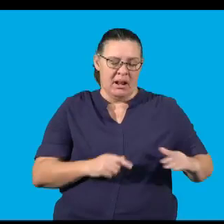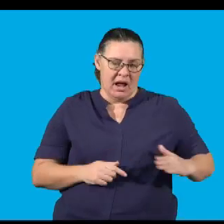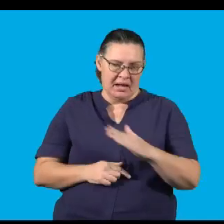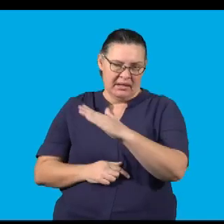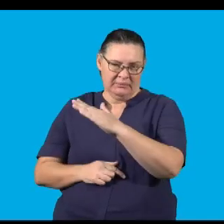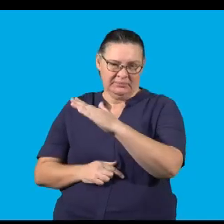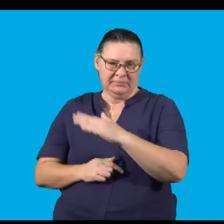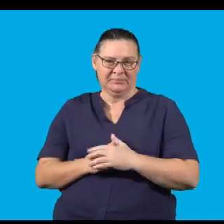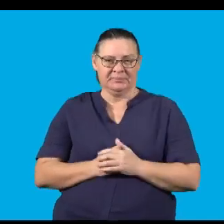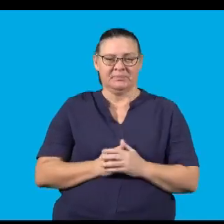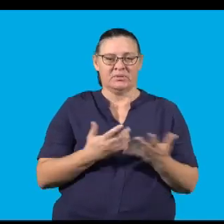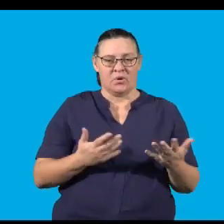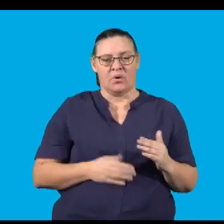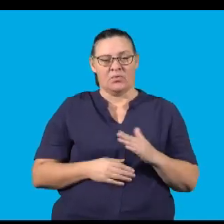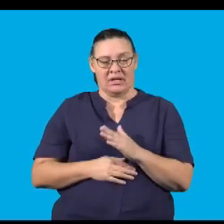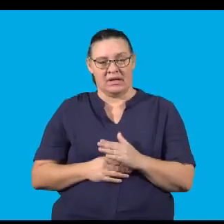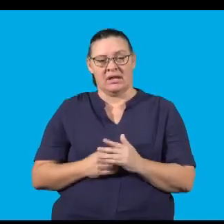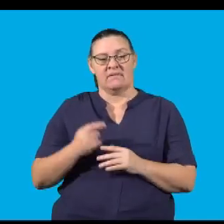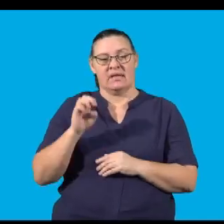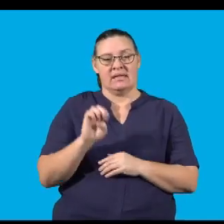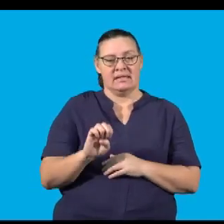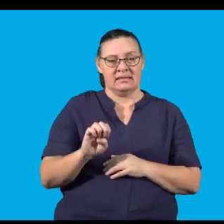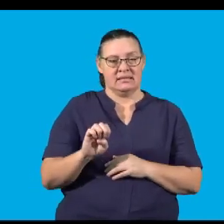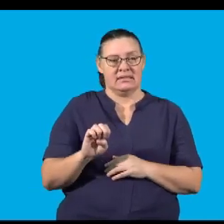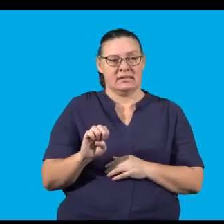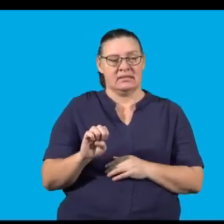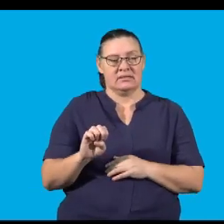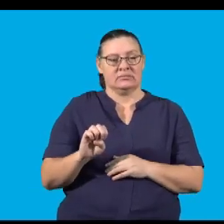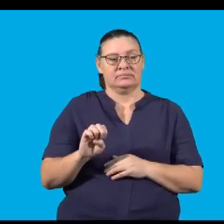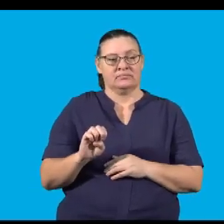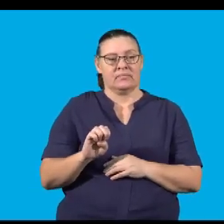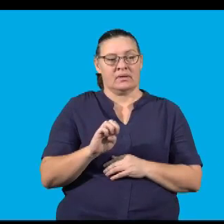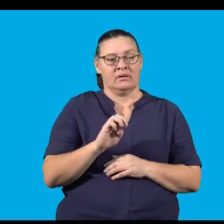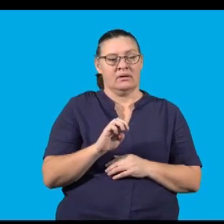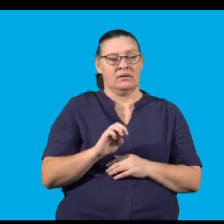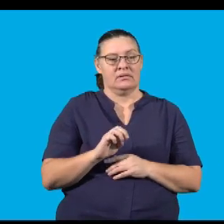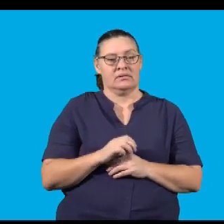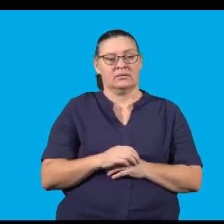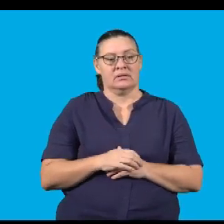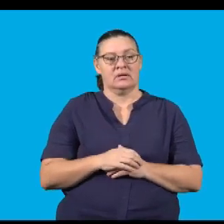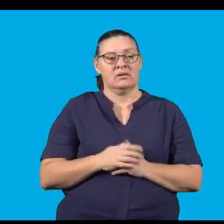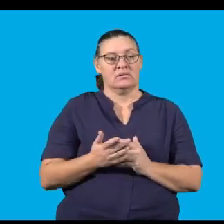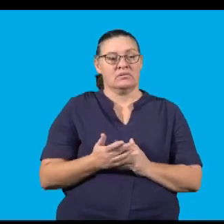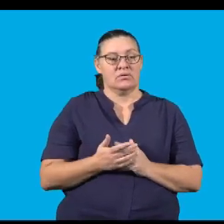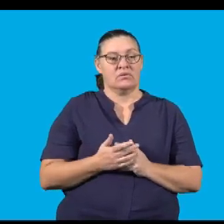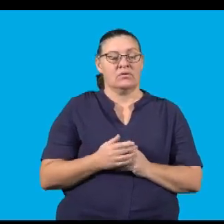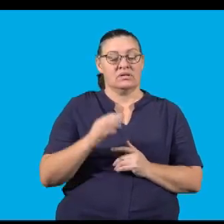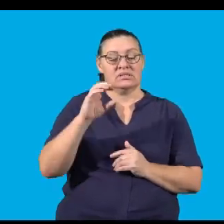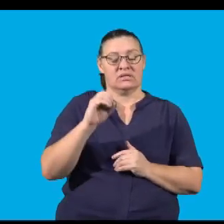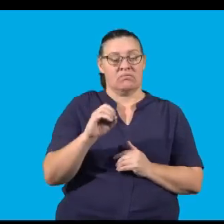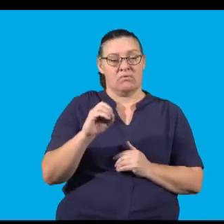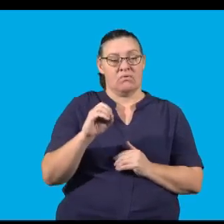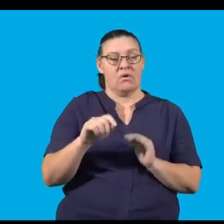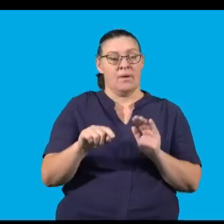straight line. So gradient of BE, we use the coordinates of C and E, is going to be